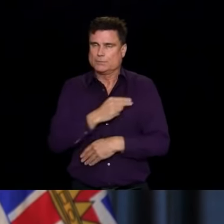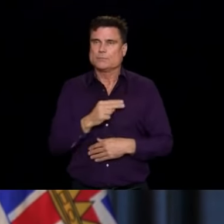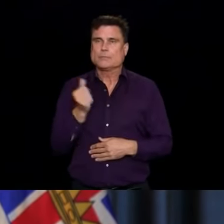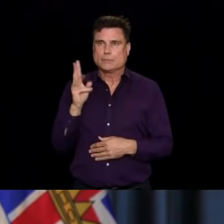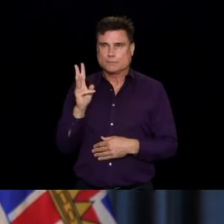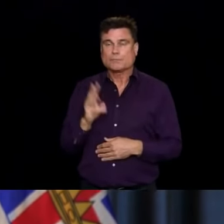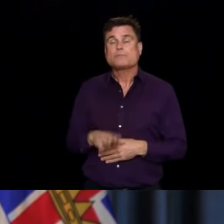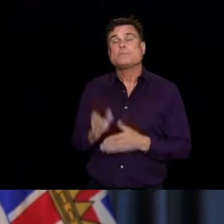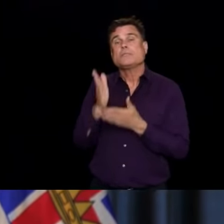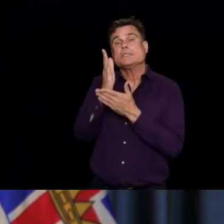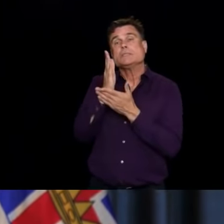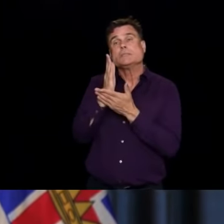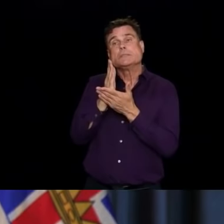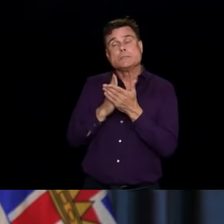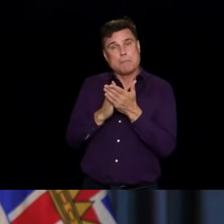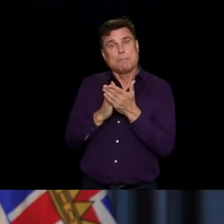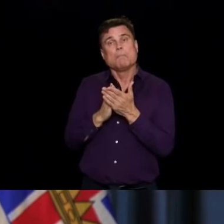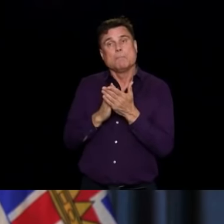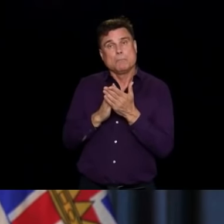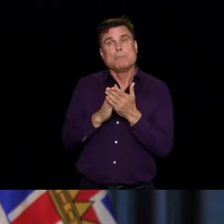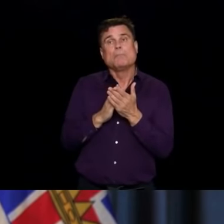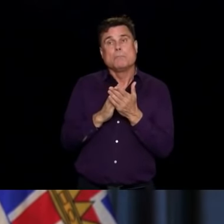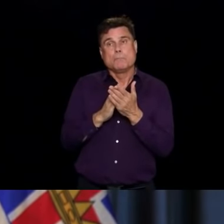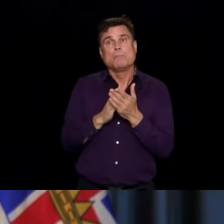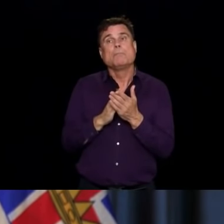at the Mission Memorial Hospital.